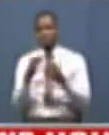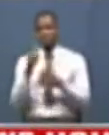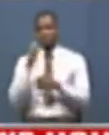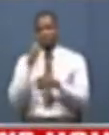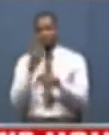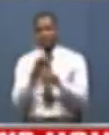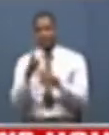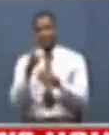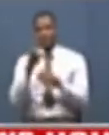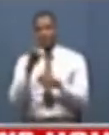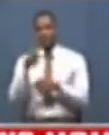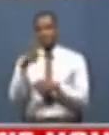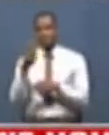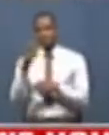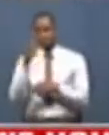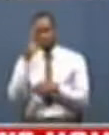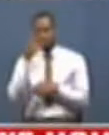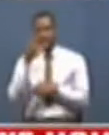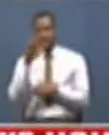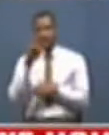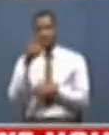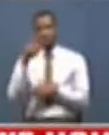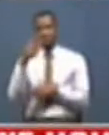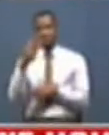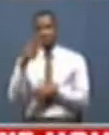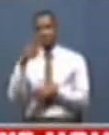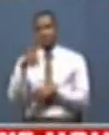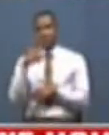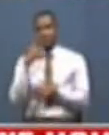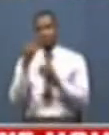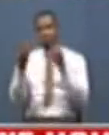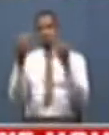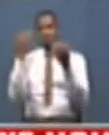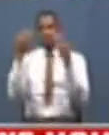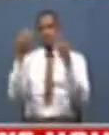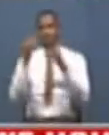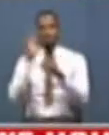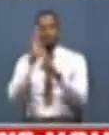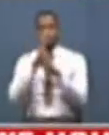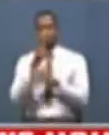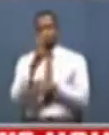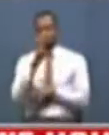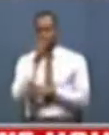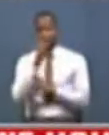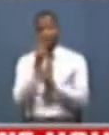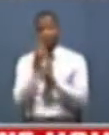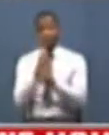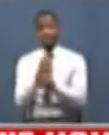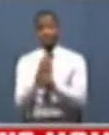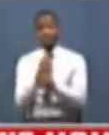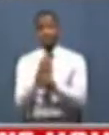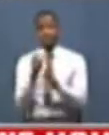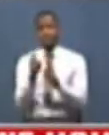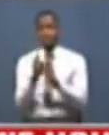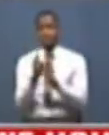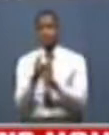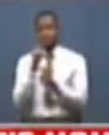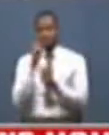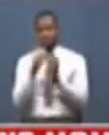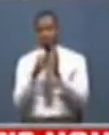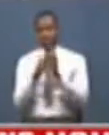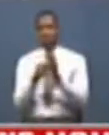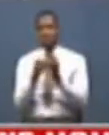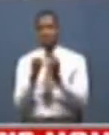IGP, Mr. James Opon Bueno, said traffic regulations will strictly be enforced and deal severely